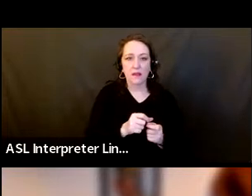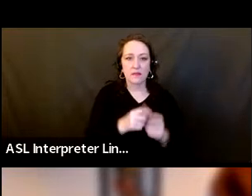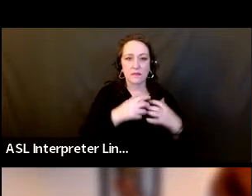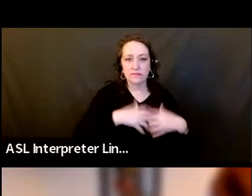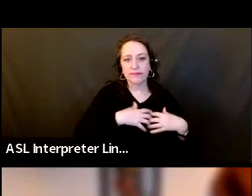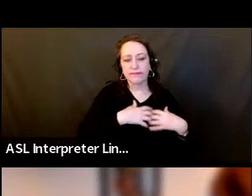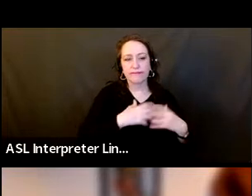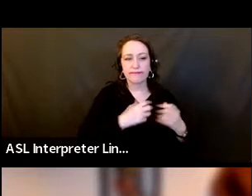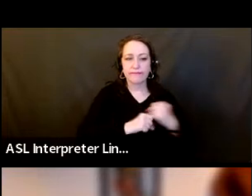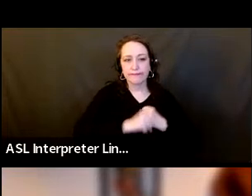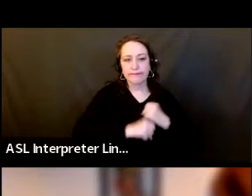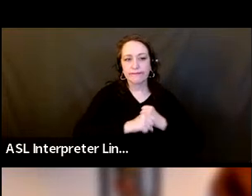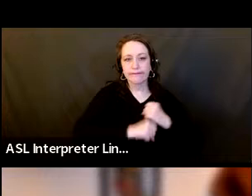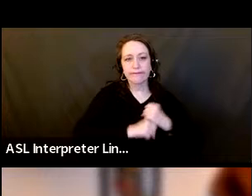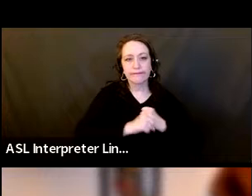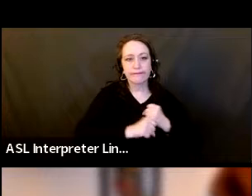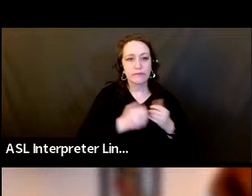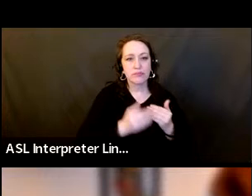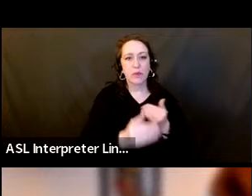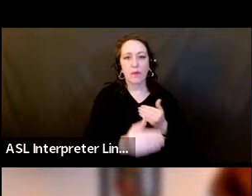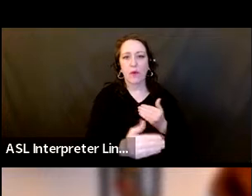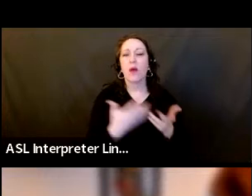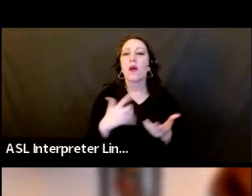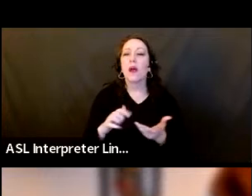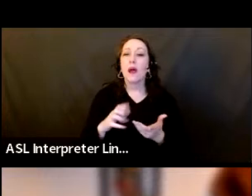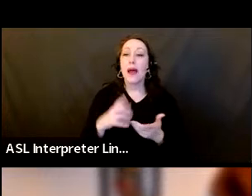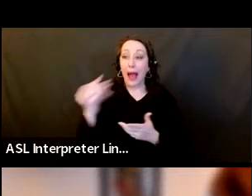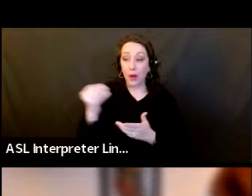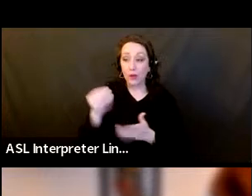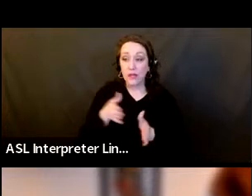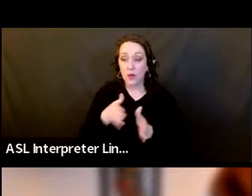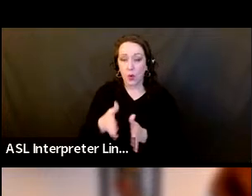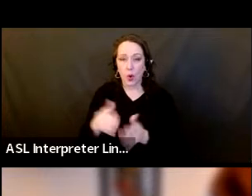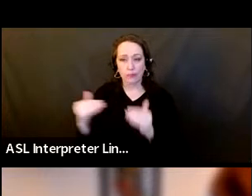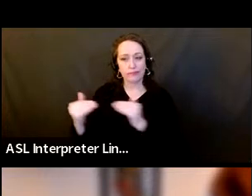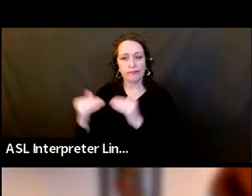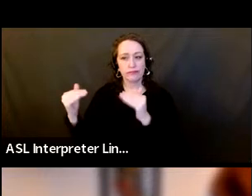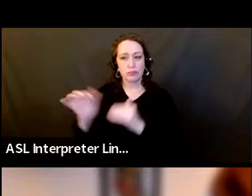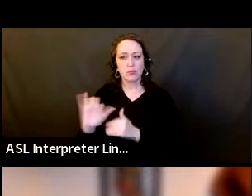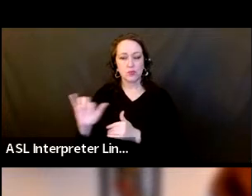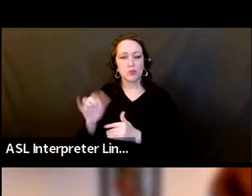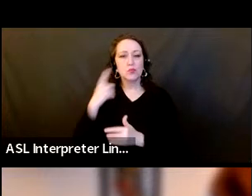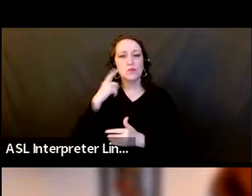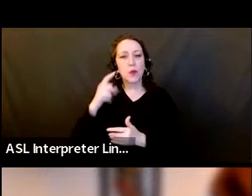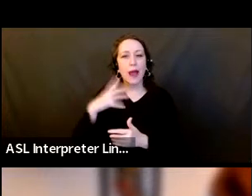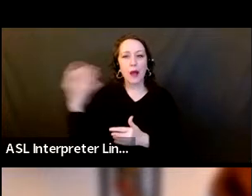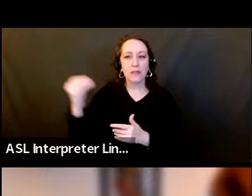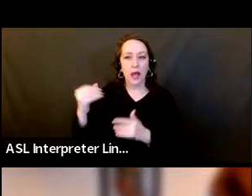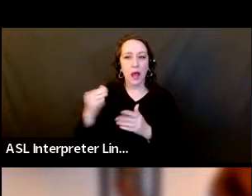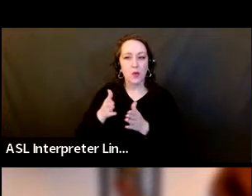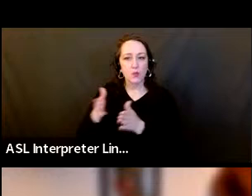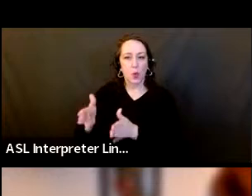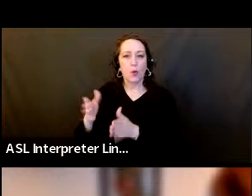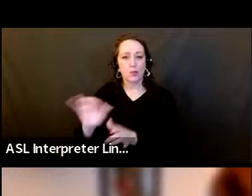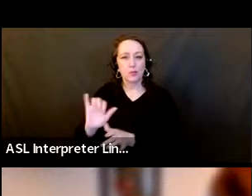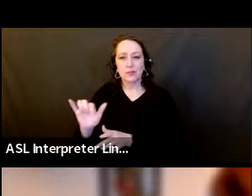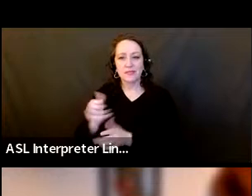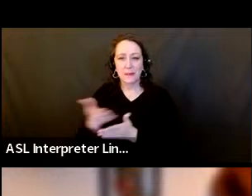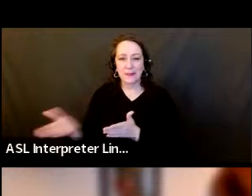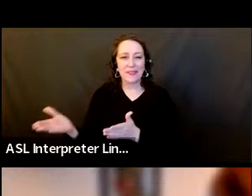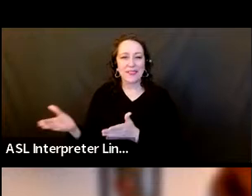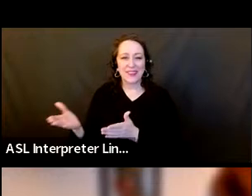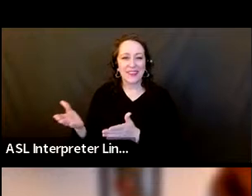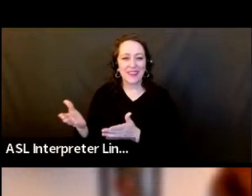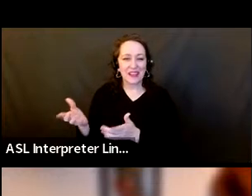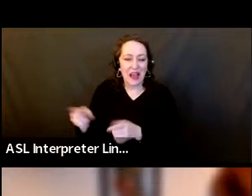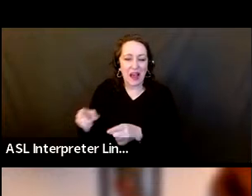going towards. But yes, on the outside road, we are providing equity. So on the outside roads, the same thing will also occur on